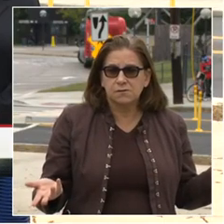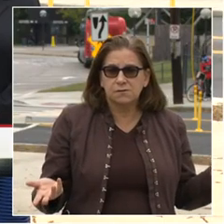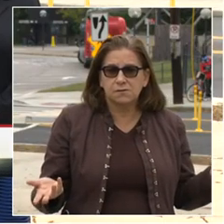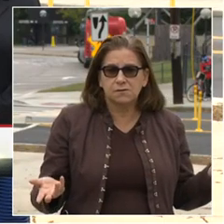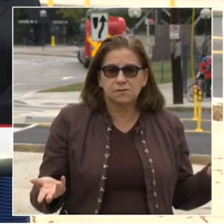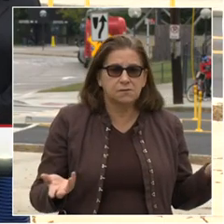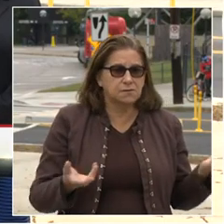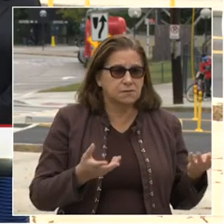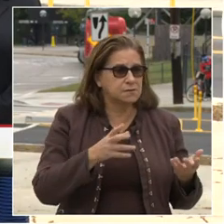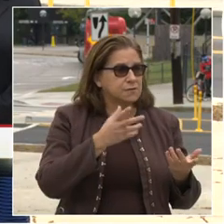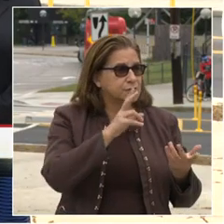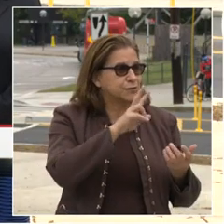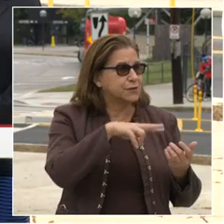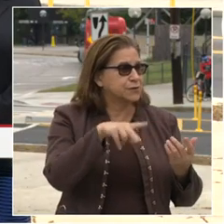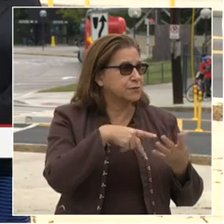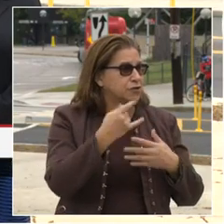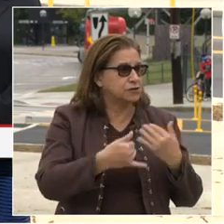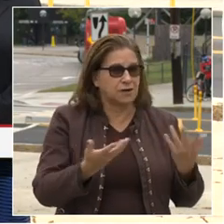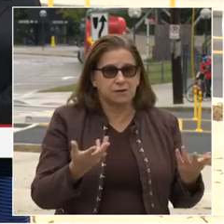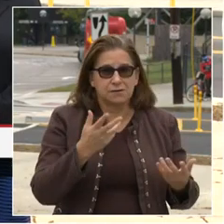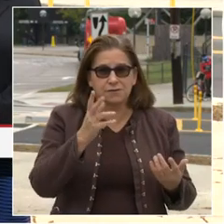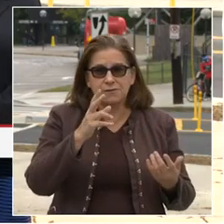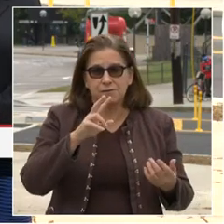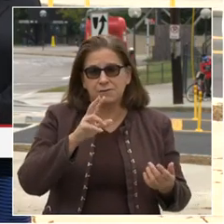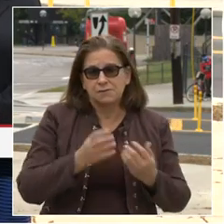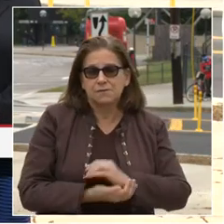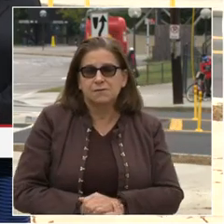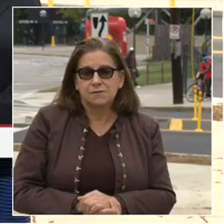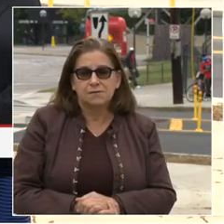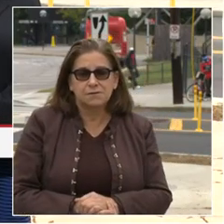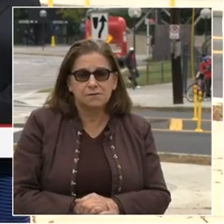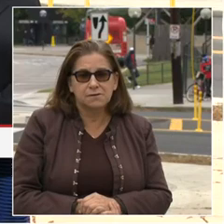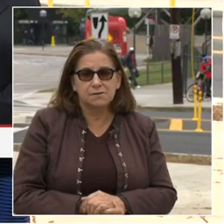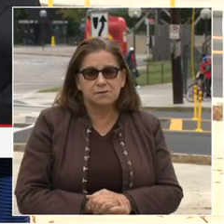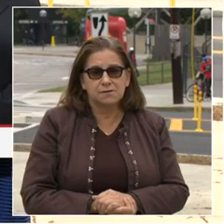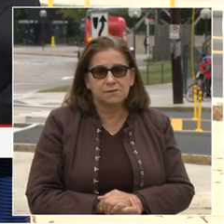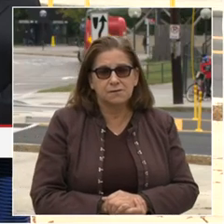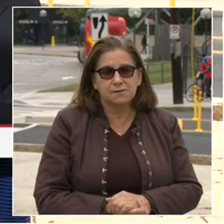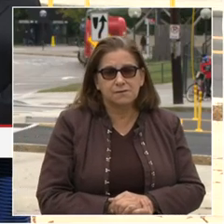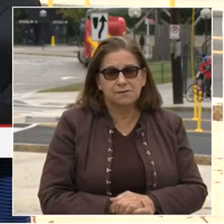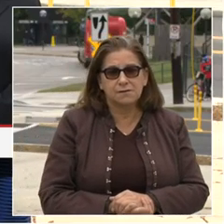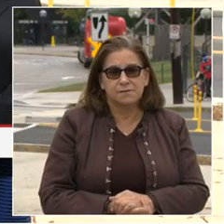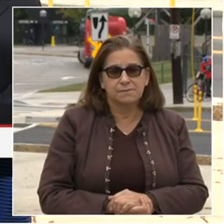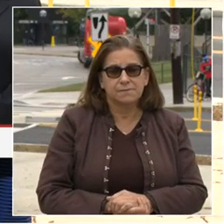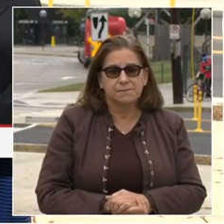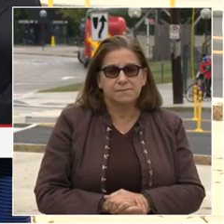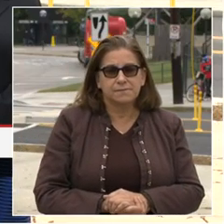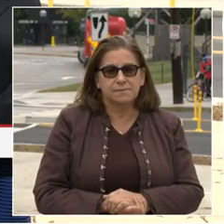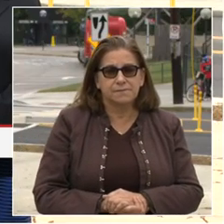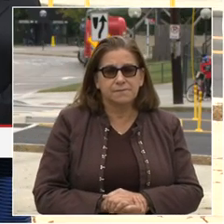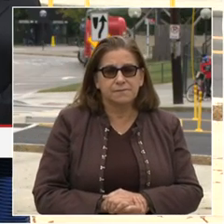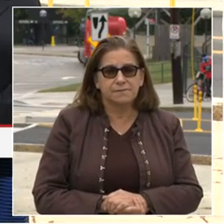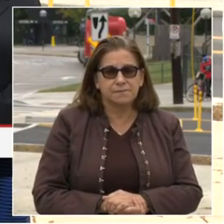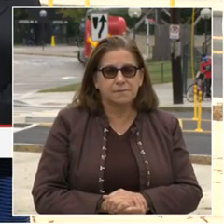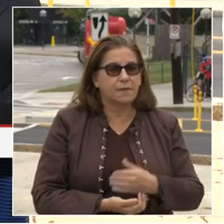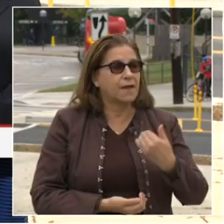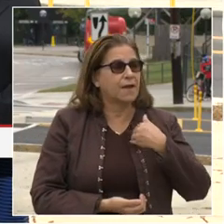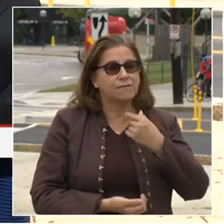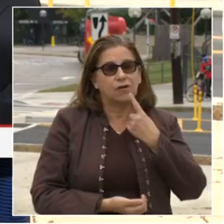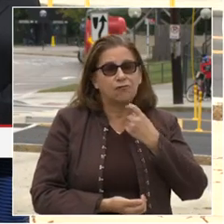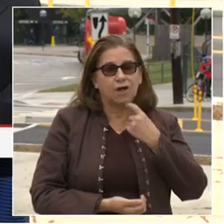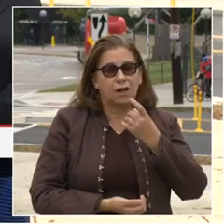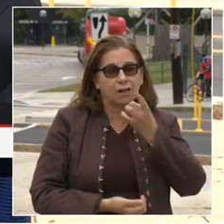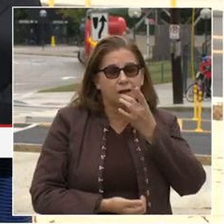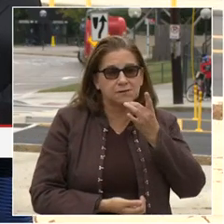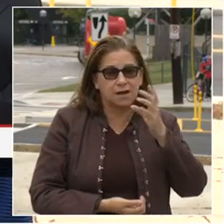good history in this city with red light camera enforcement, and we've actually seen the number of collisions related to